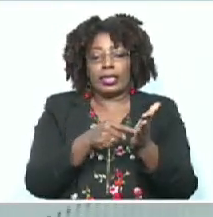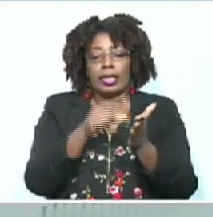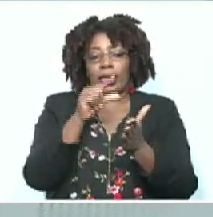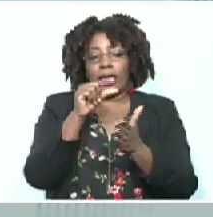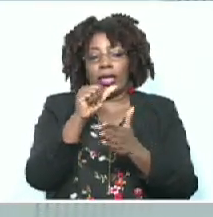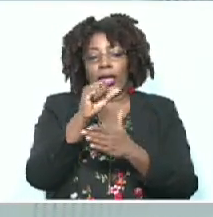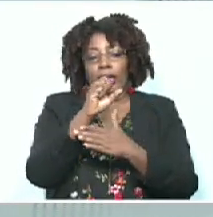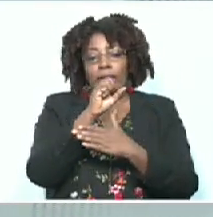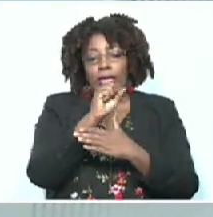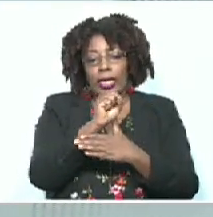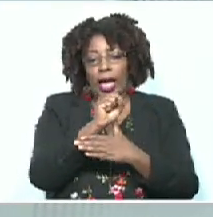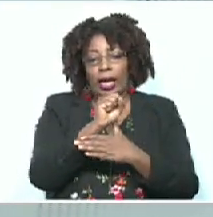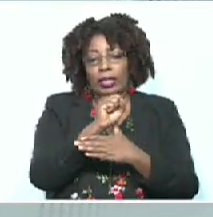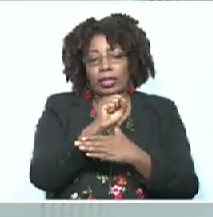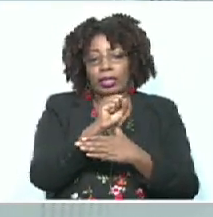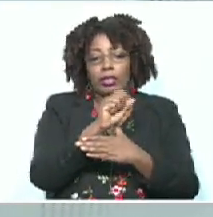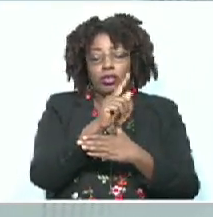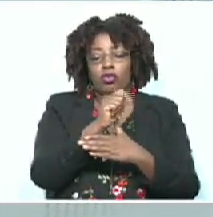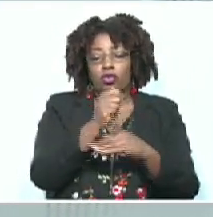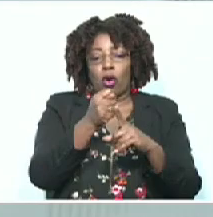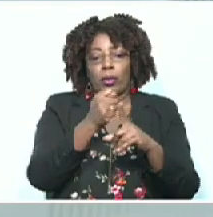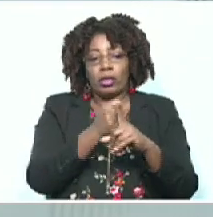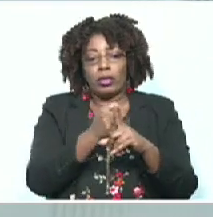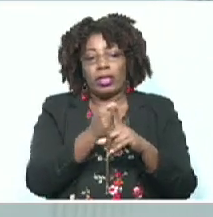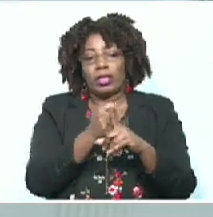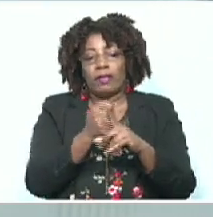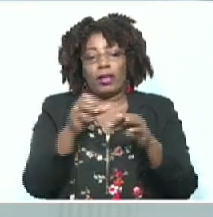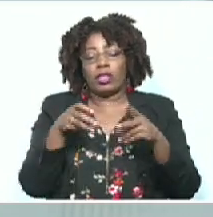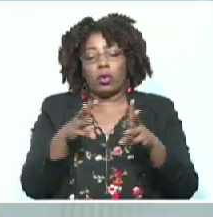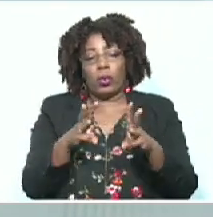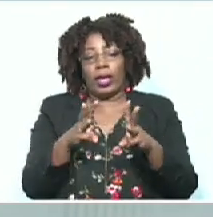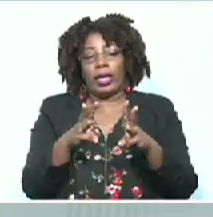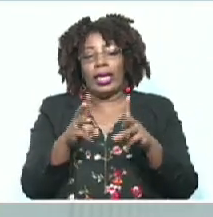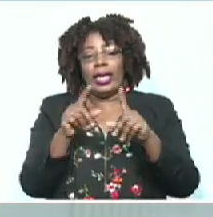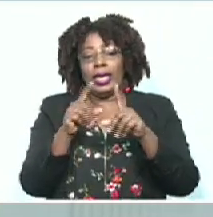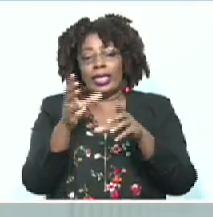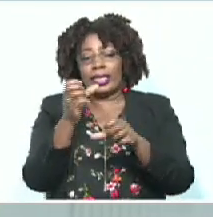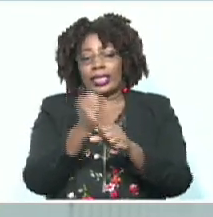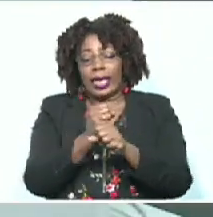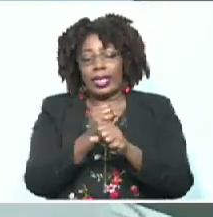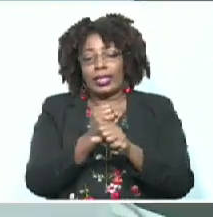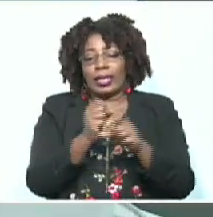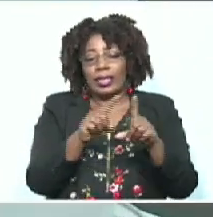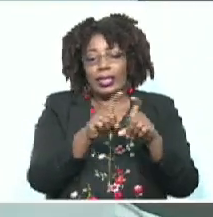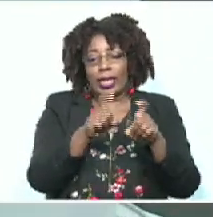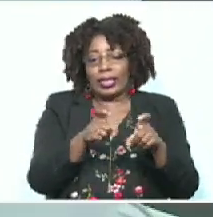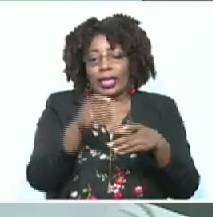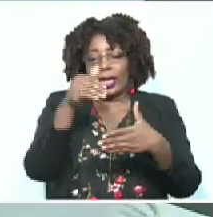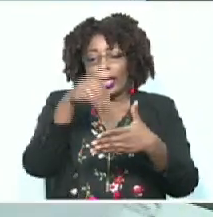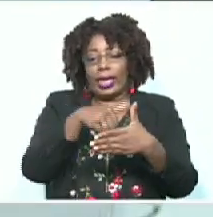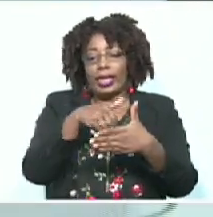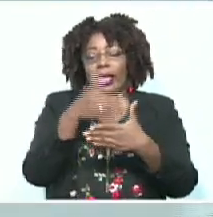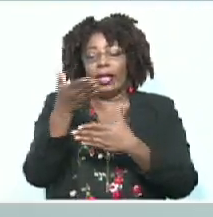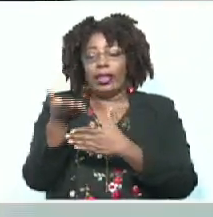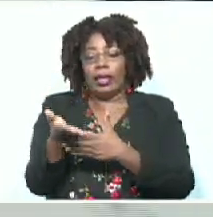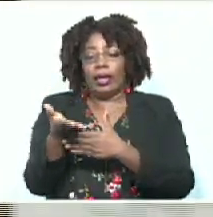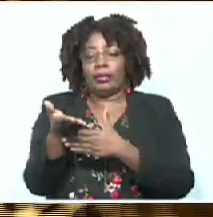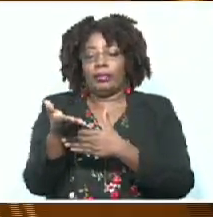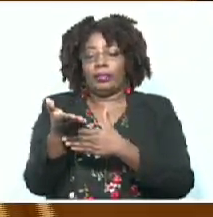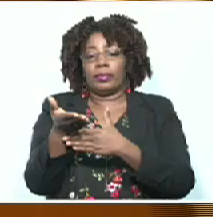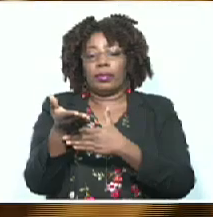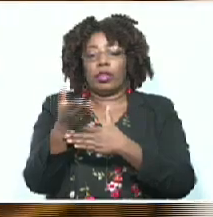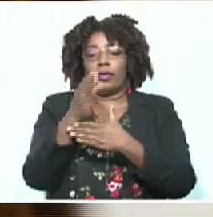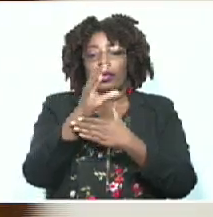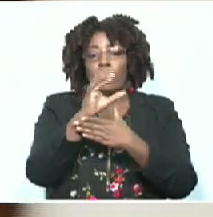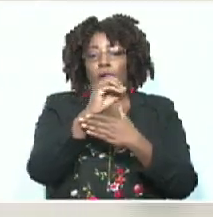gas chromatography mass spectrometer. That's just a fancy way of saying it actually takes a sample. Inside here, we actually have the